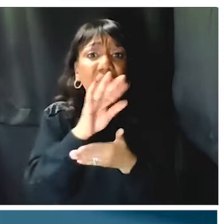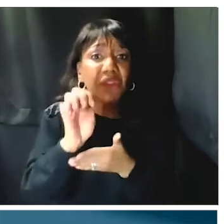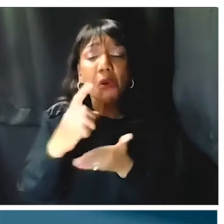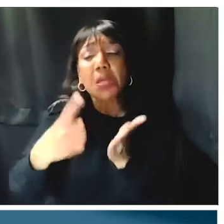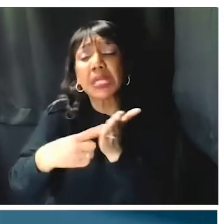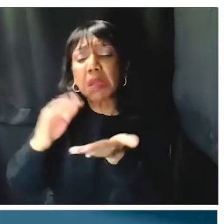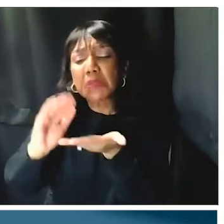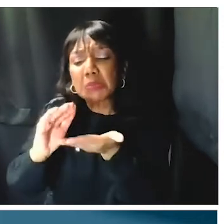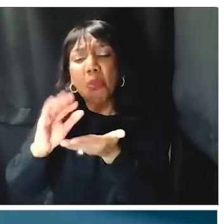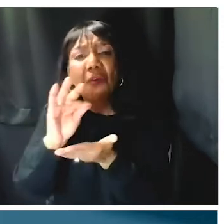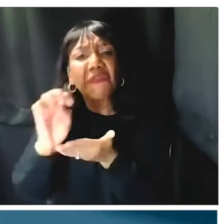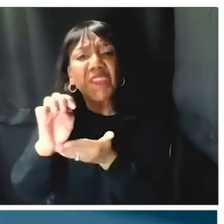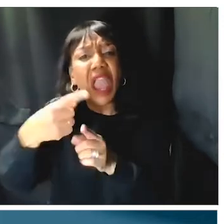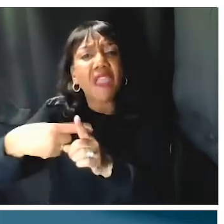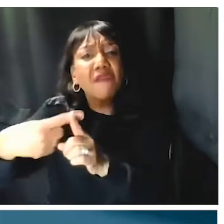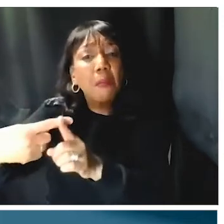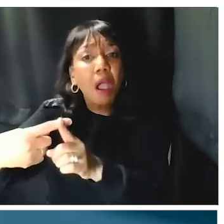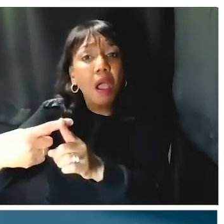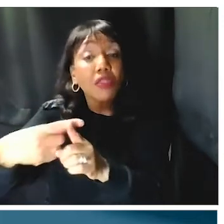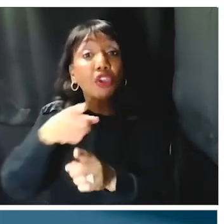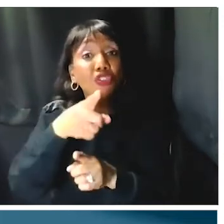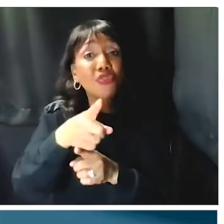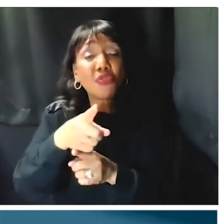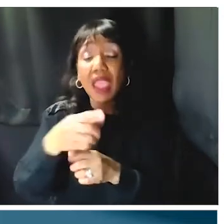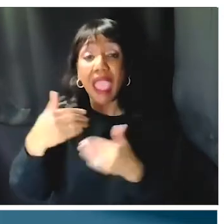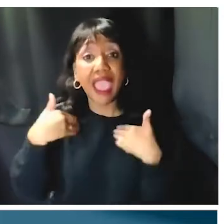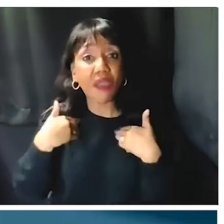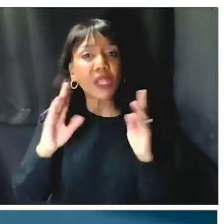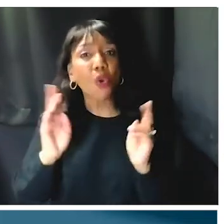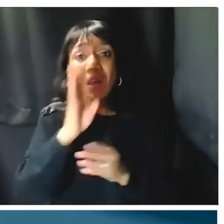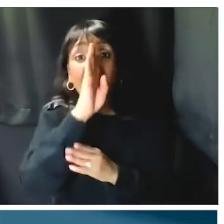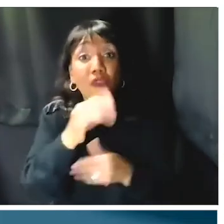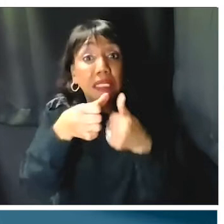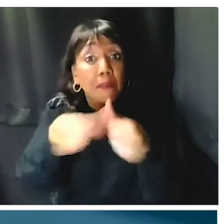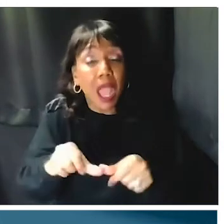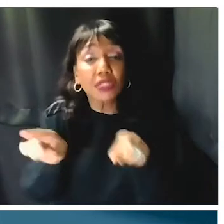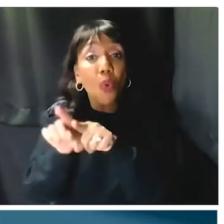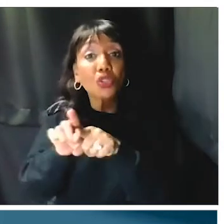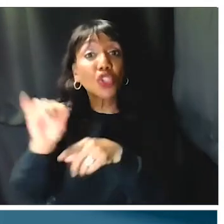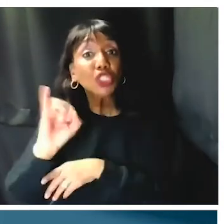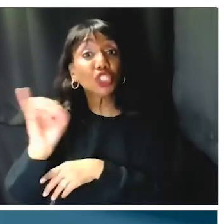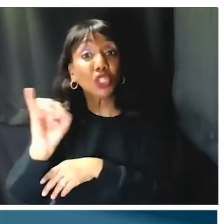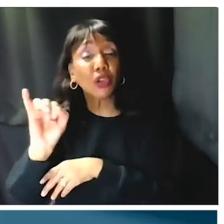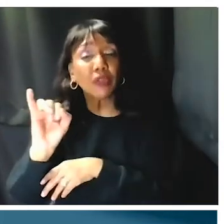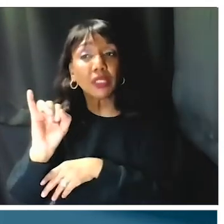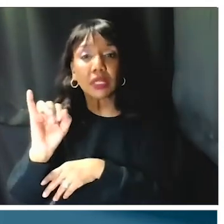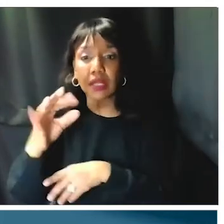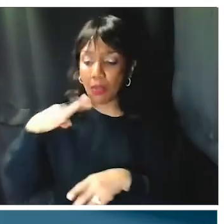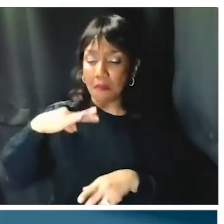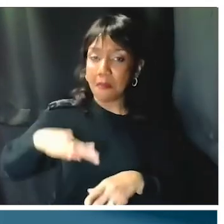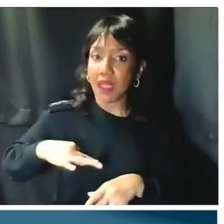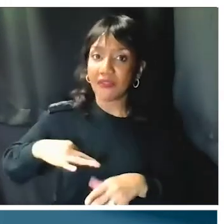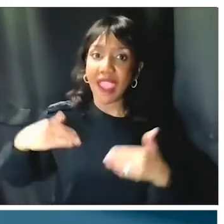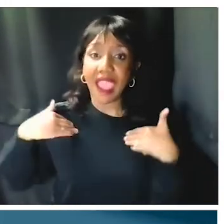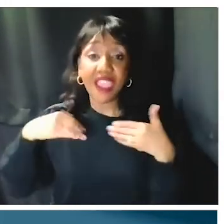month. These benefits include direct deposit and insurance. One of the major benefits of